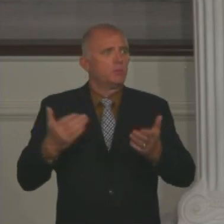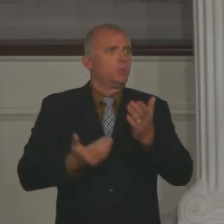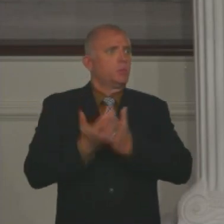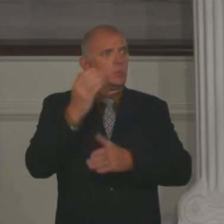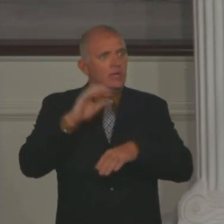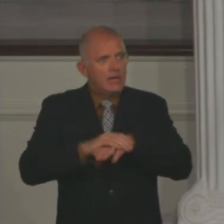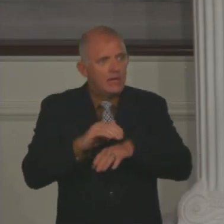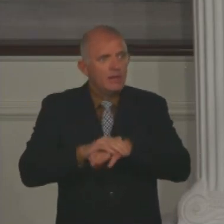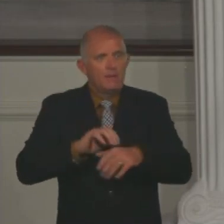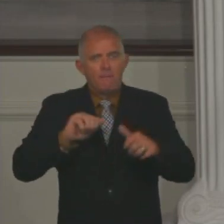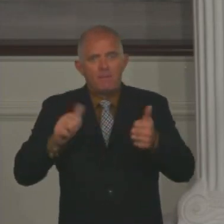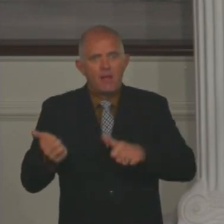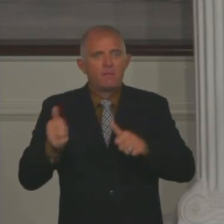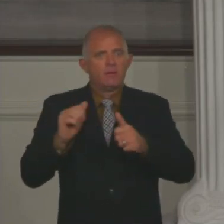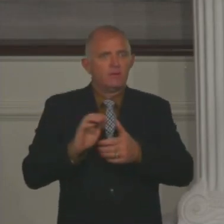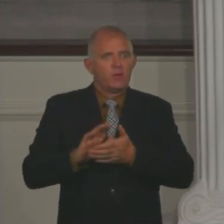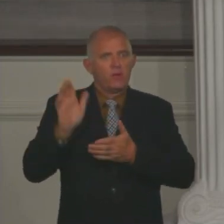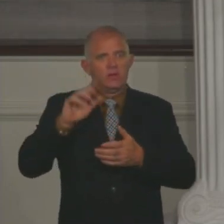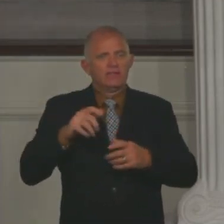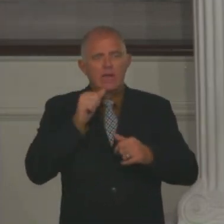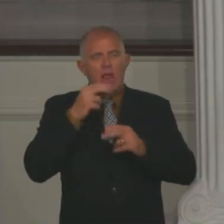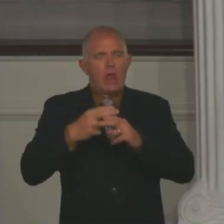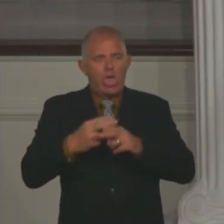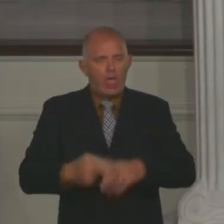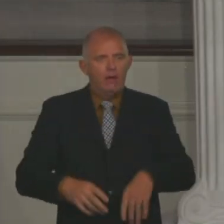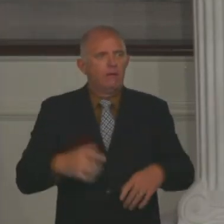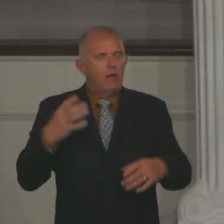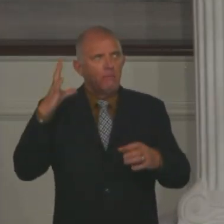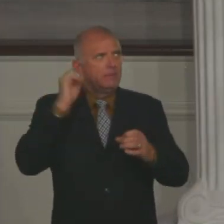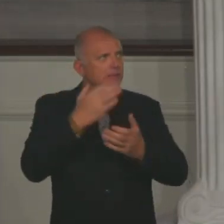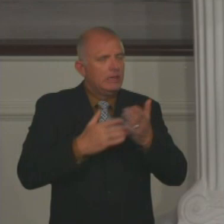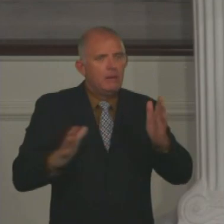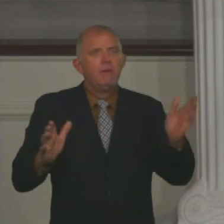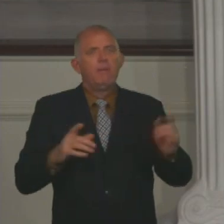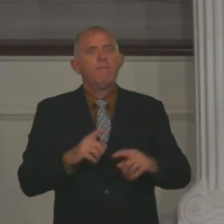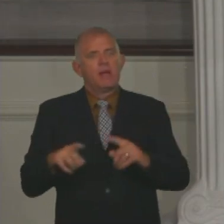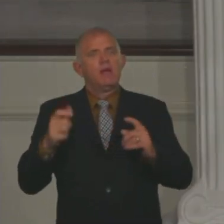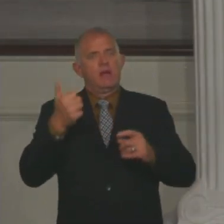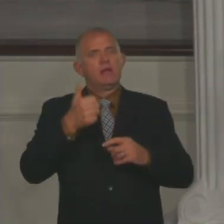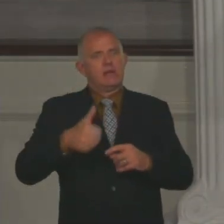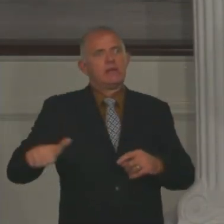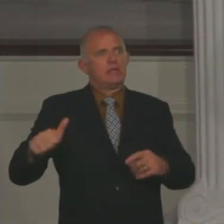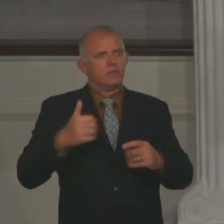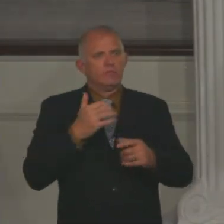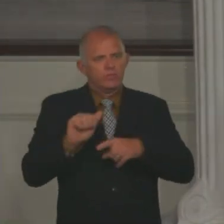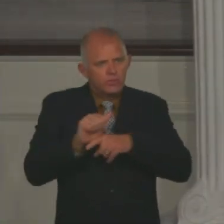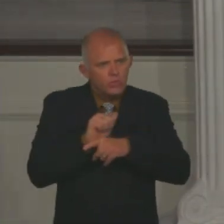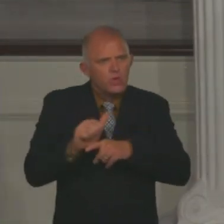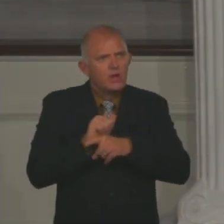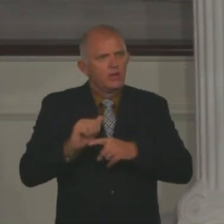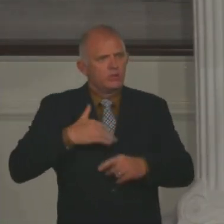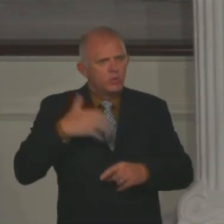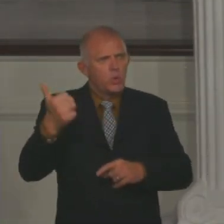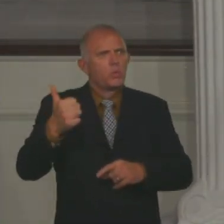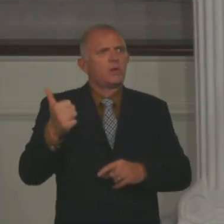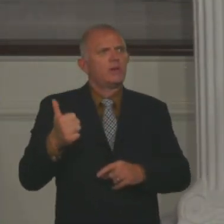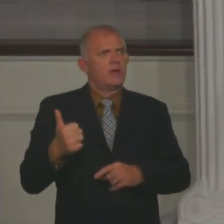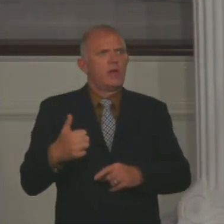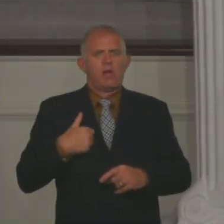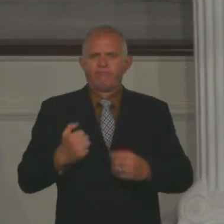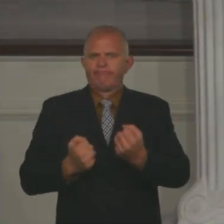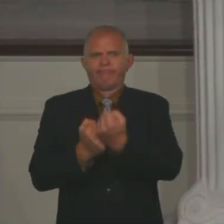Brother Townsend. Any place where people are being trained for local church ministry, soul winning, discipleship. I'm all over